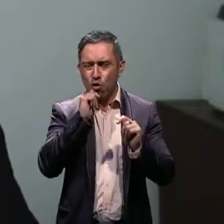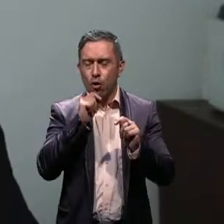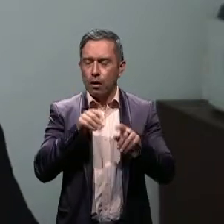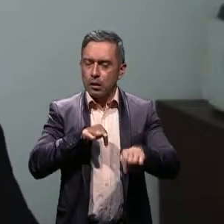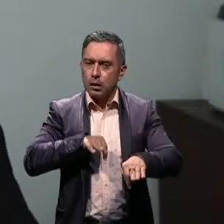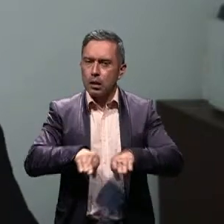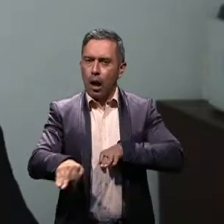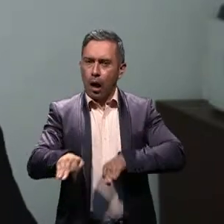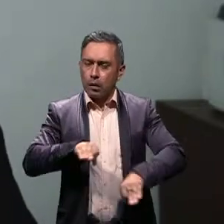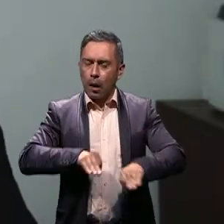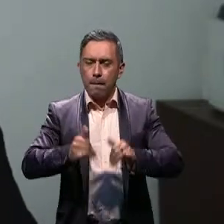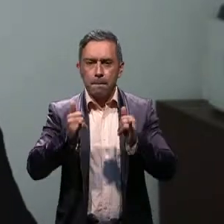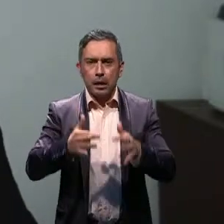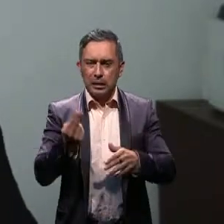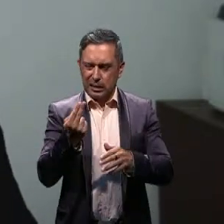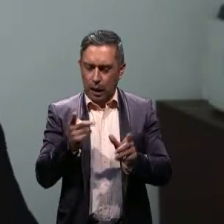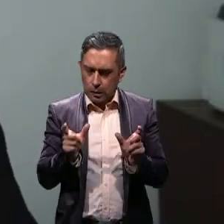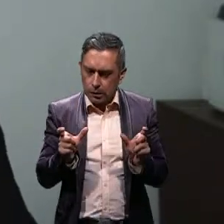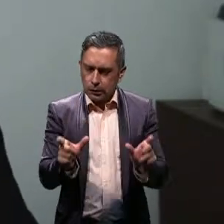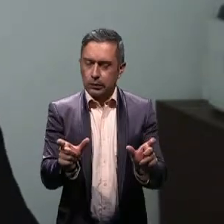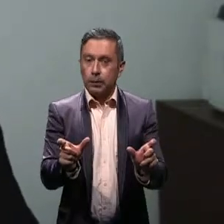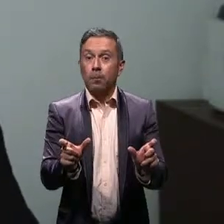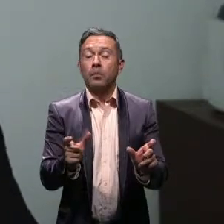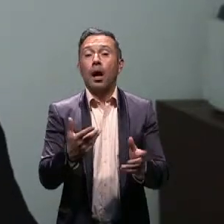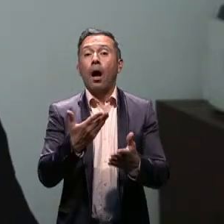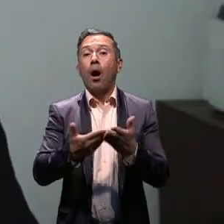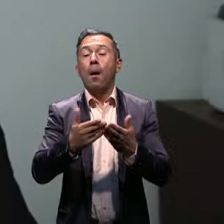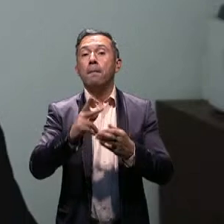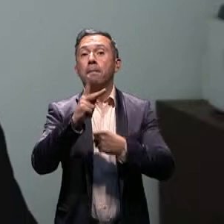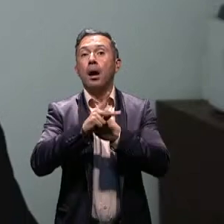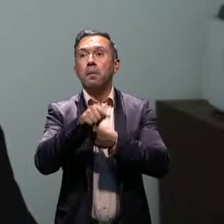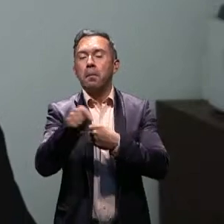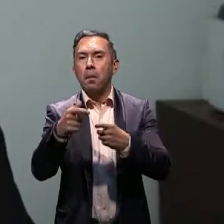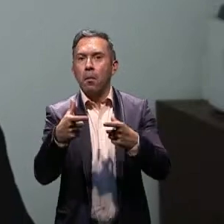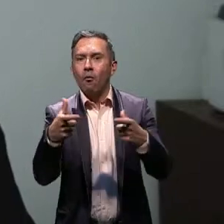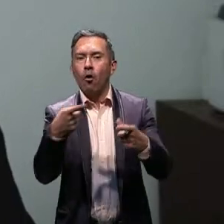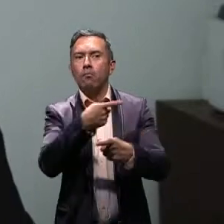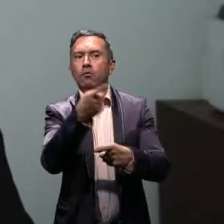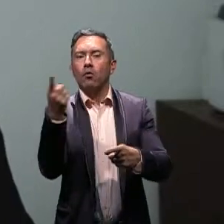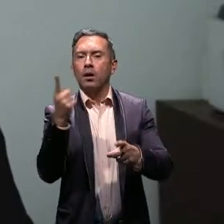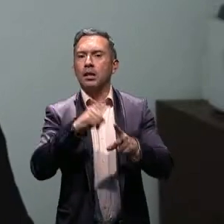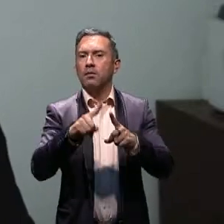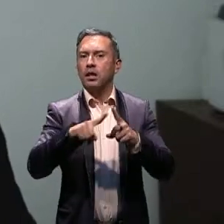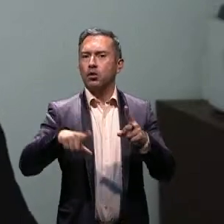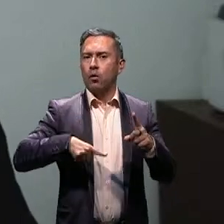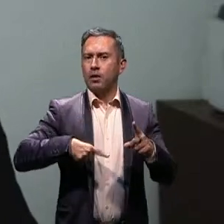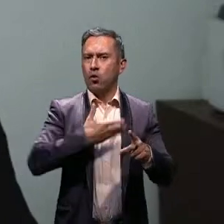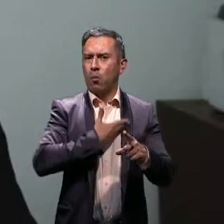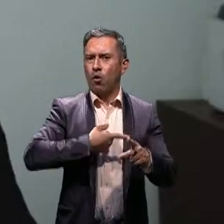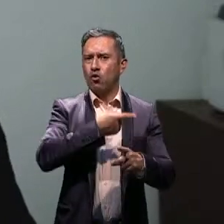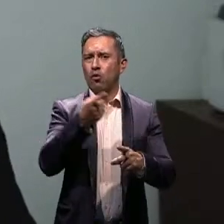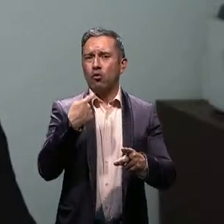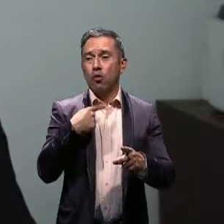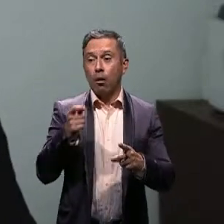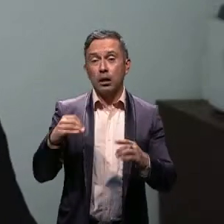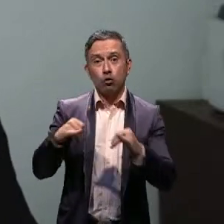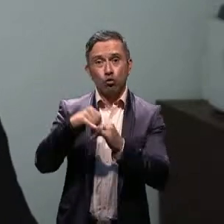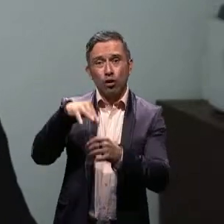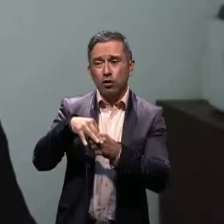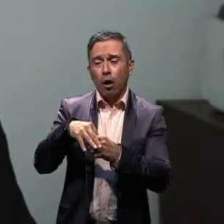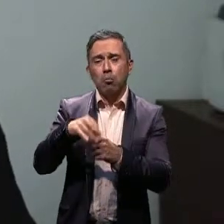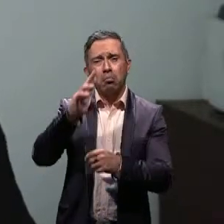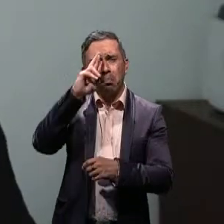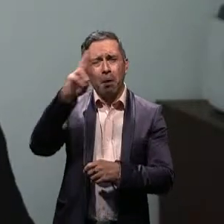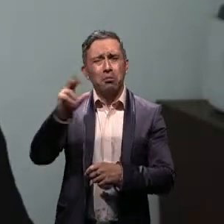have to work very hard on this. So in many countries, there are more and more visible political actors